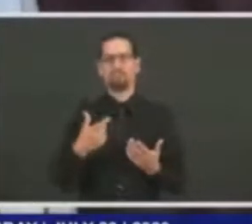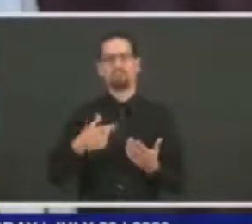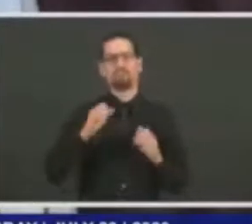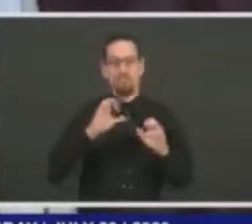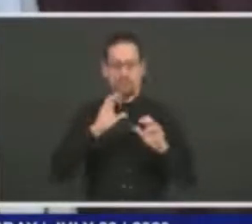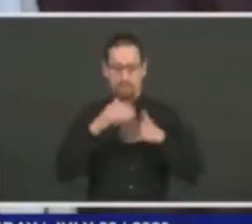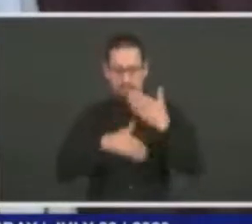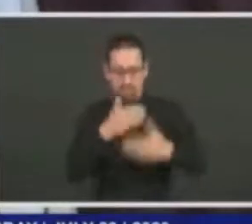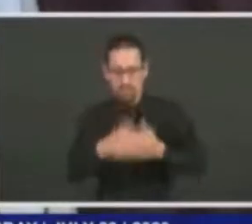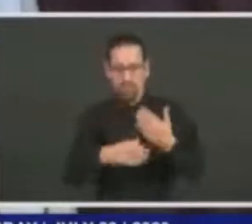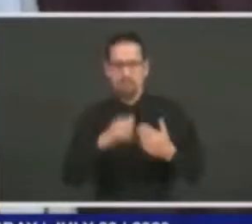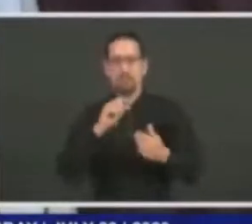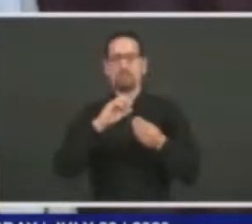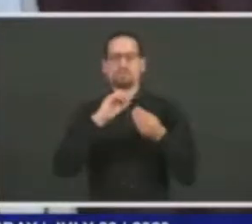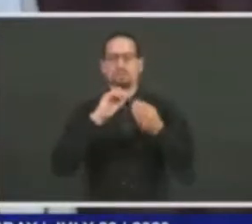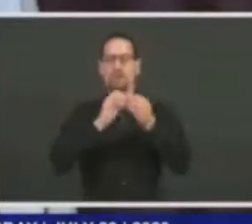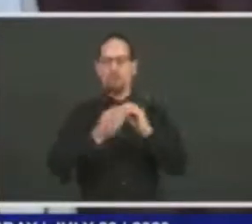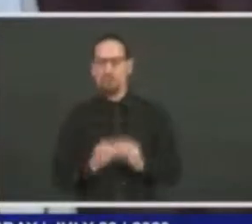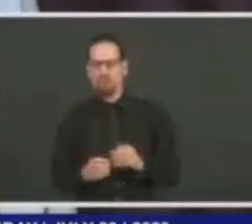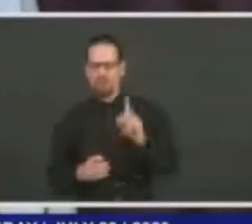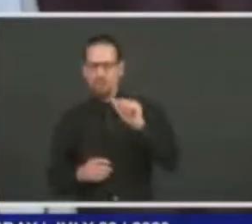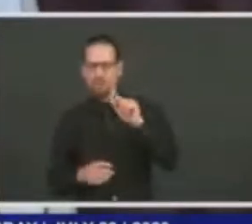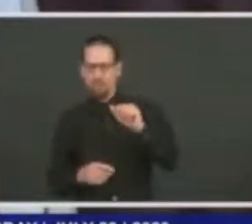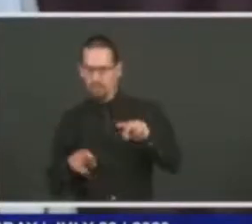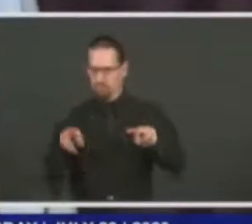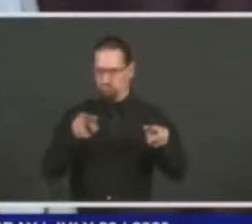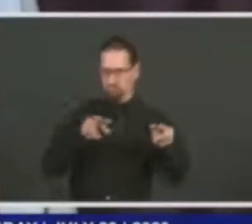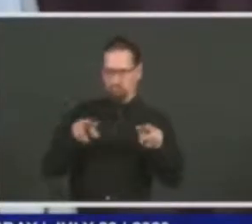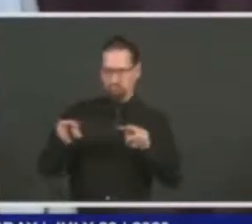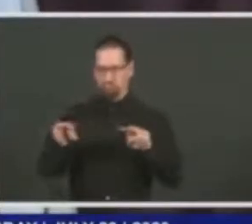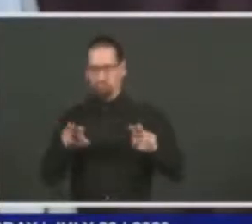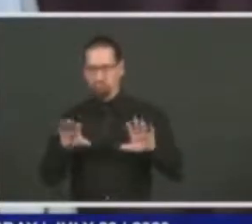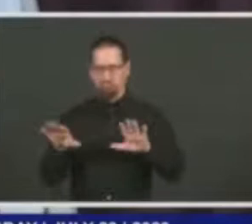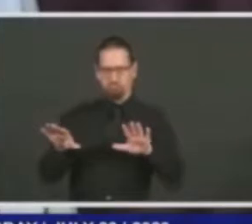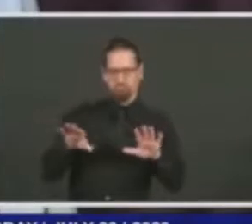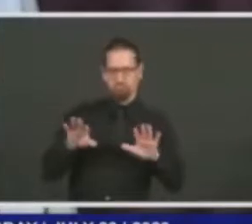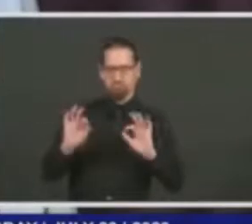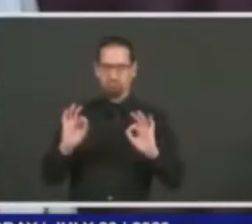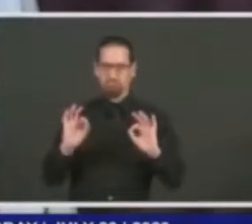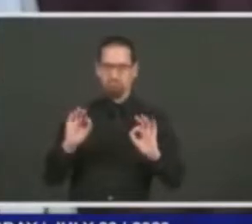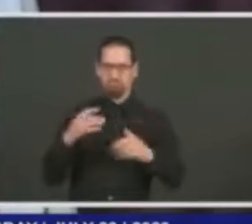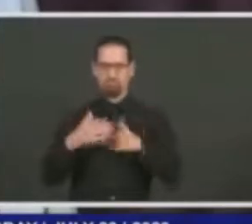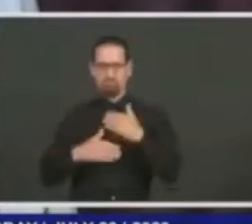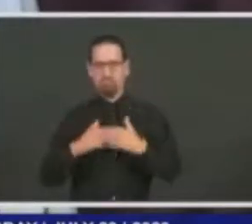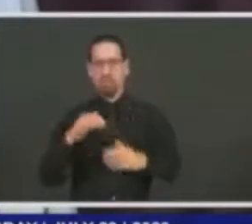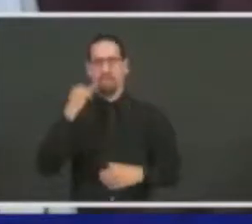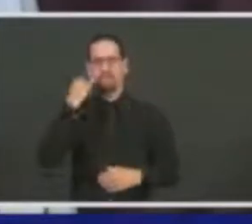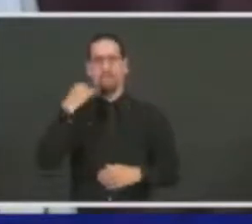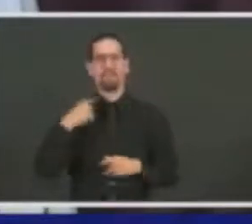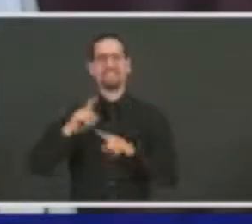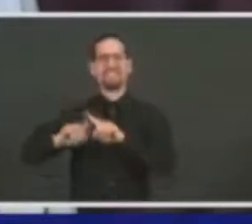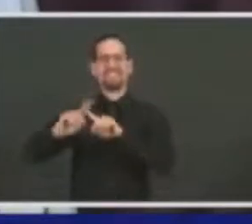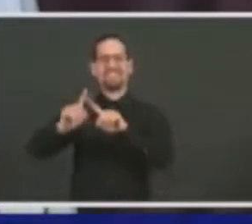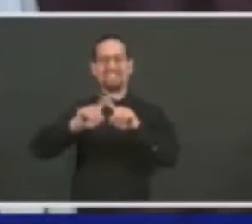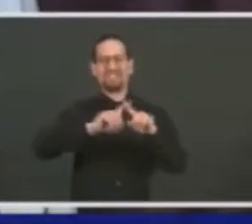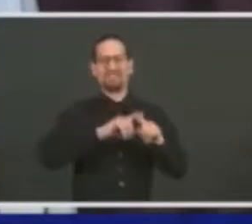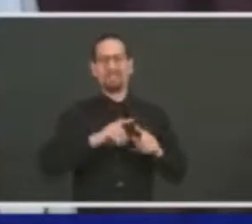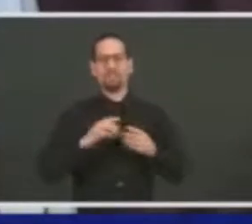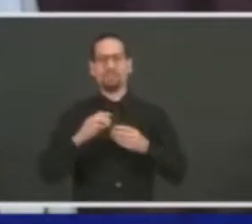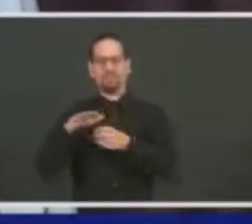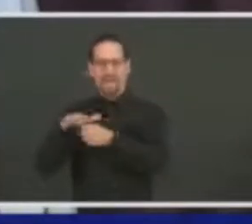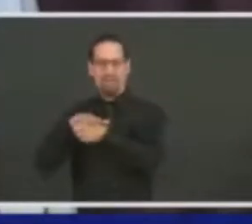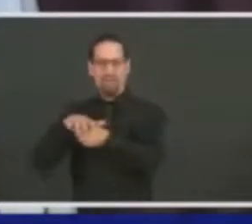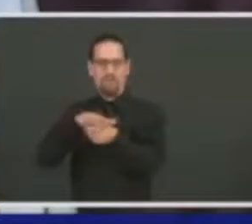in the safest way possible. Where there are municipalities or jurisdictions that may have